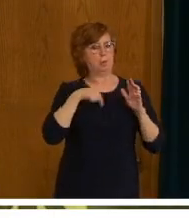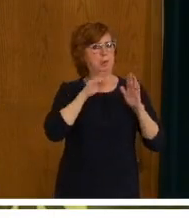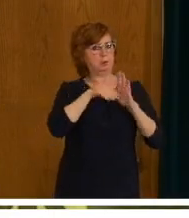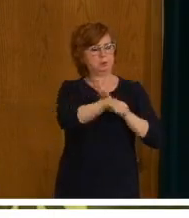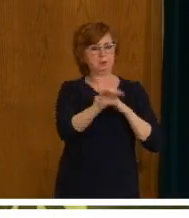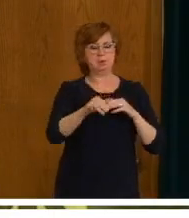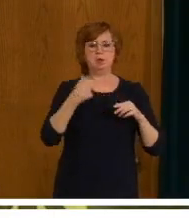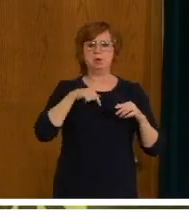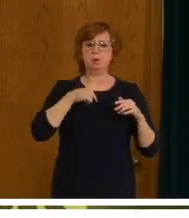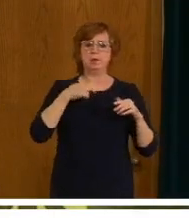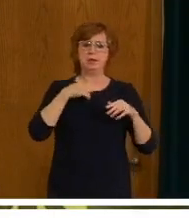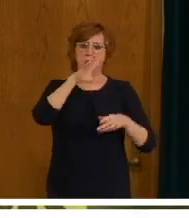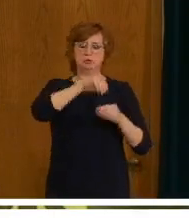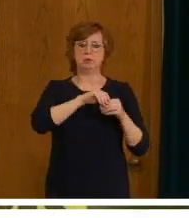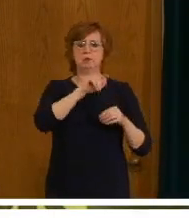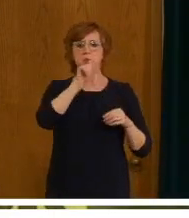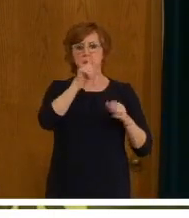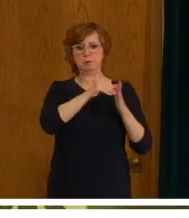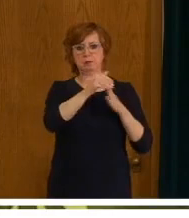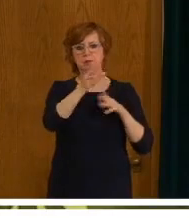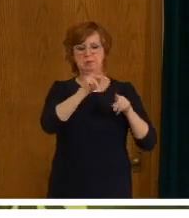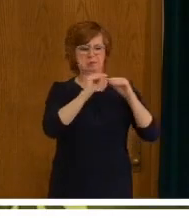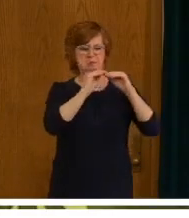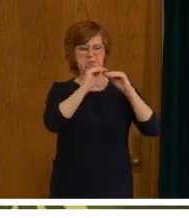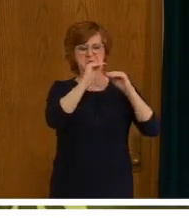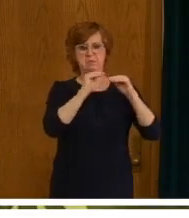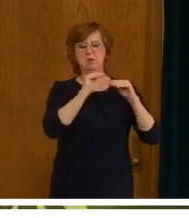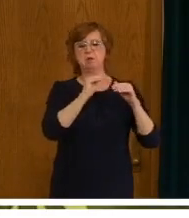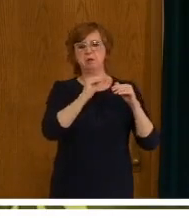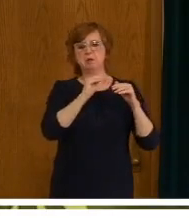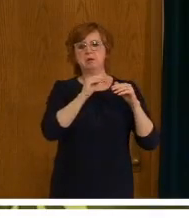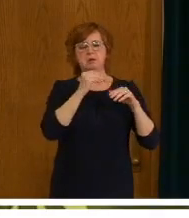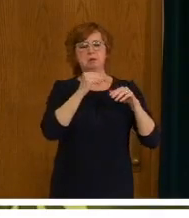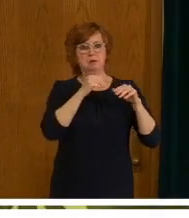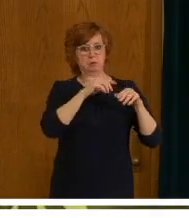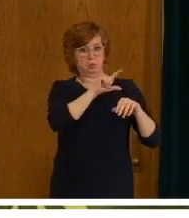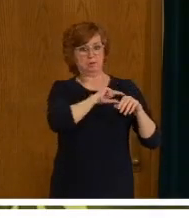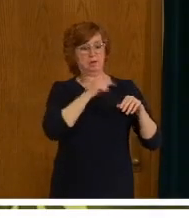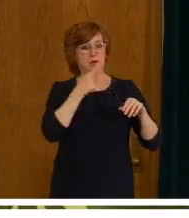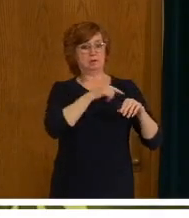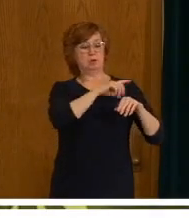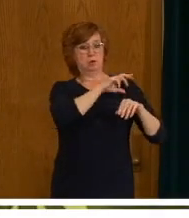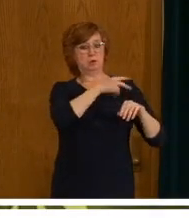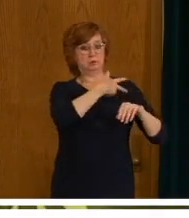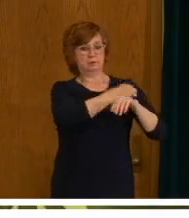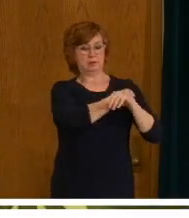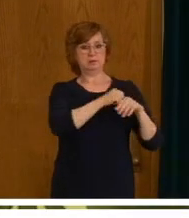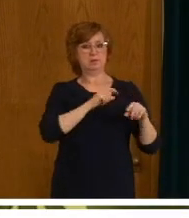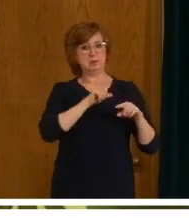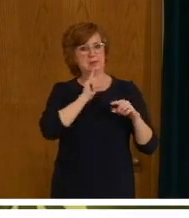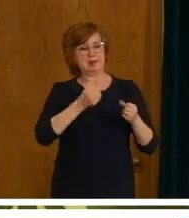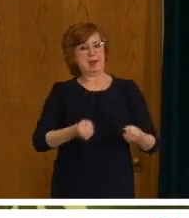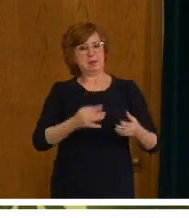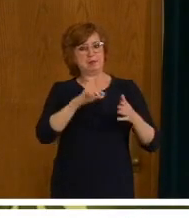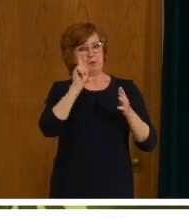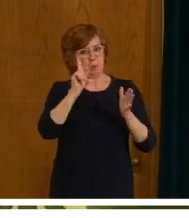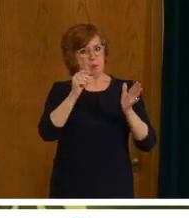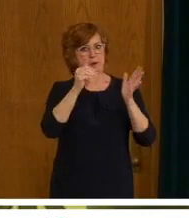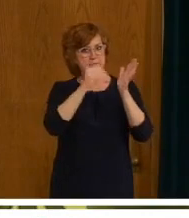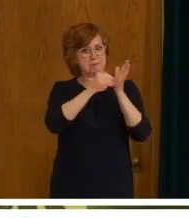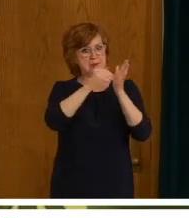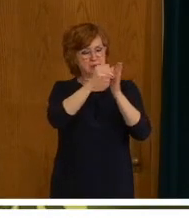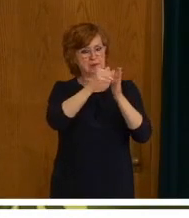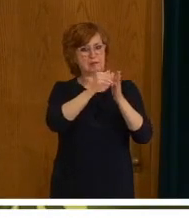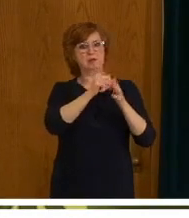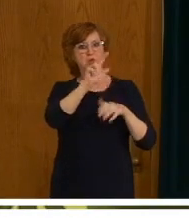eligible to receive the COVID-19 vaccine. In fact, it's 1,033,000 to be exact. So that means